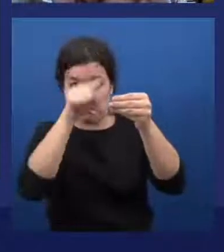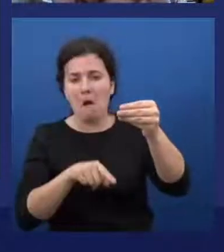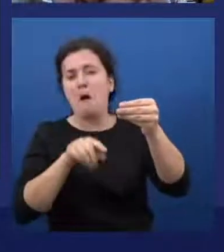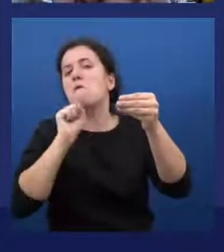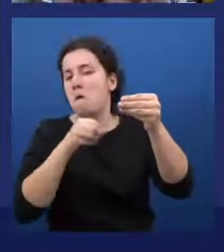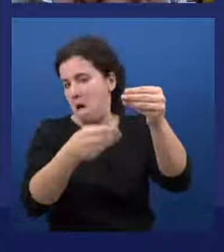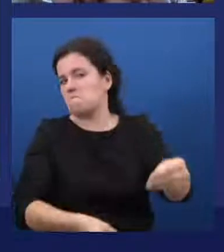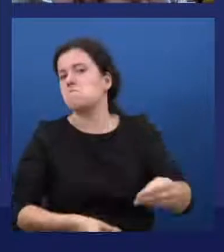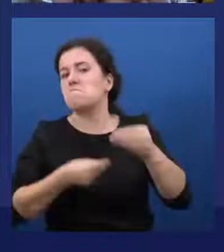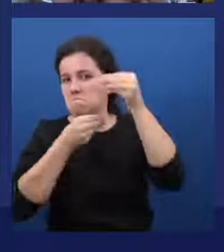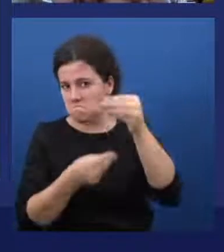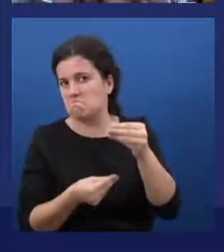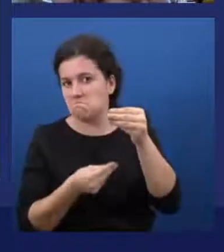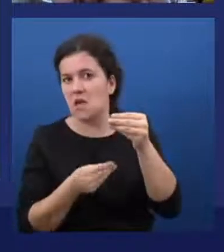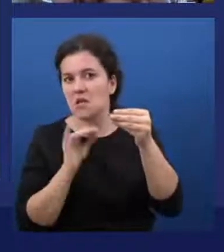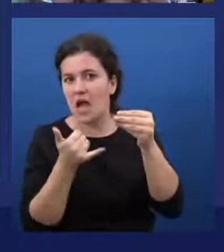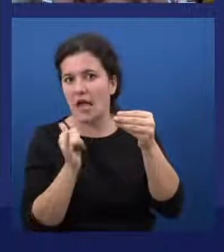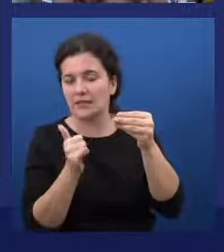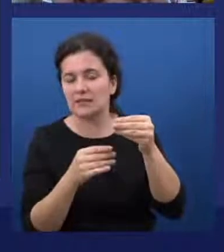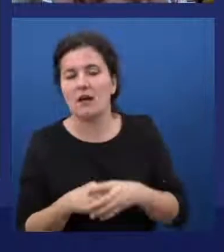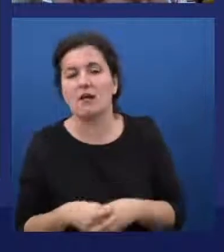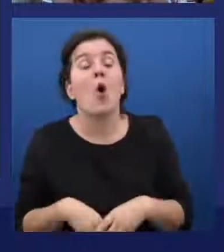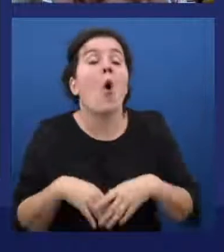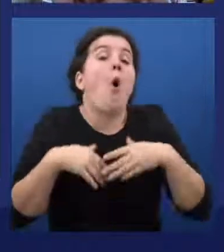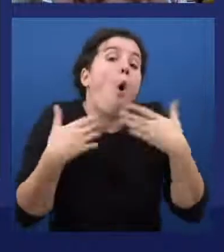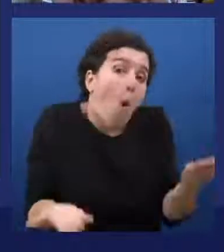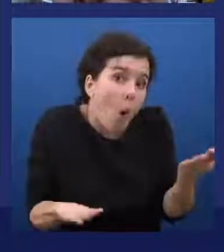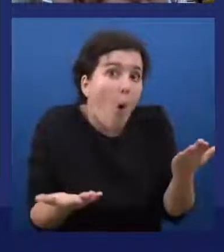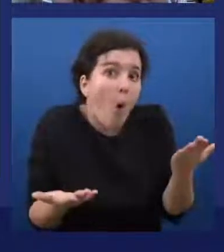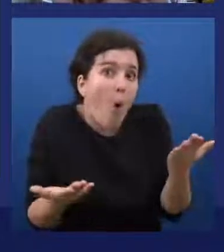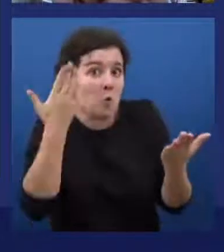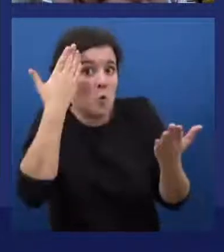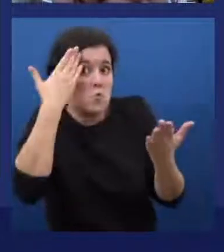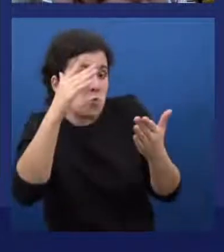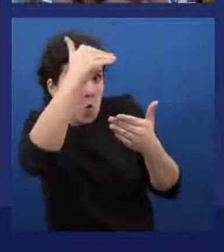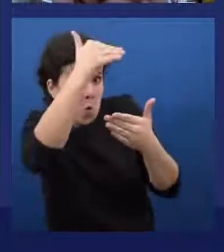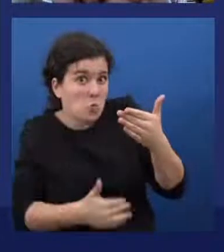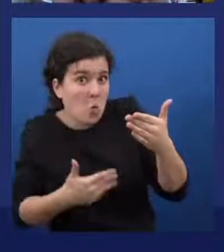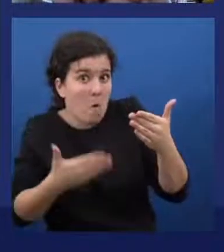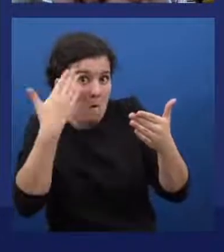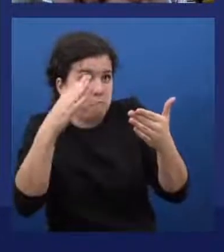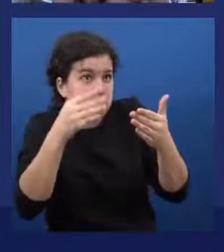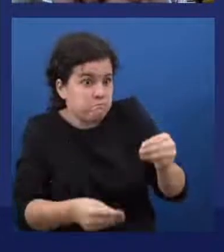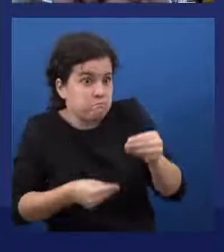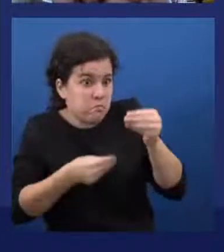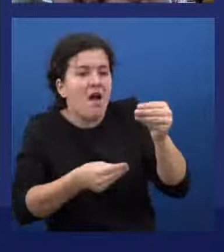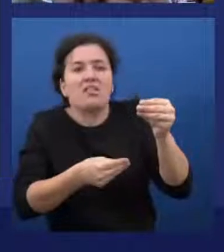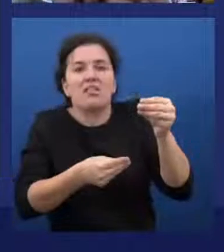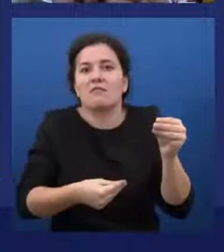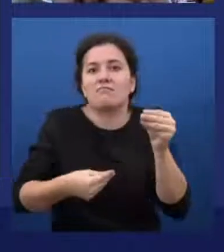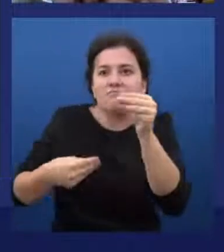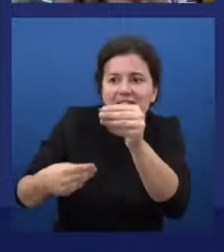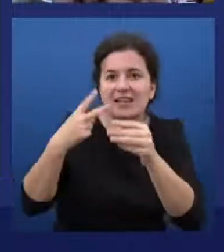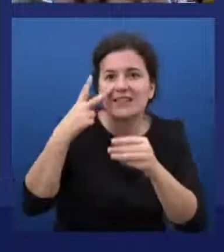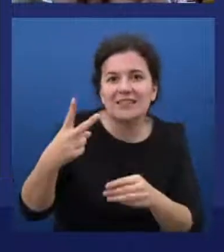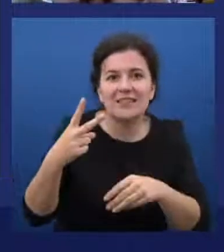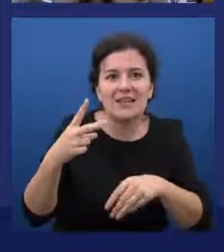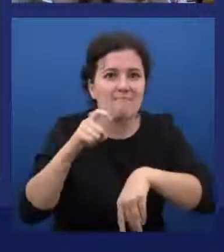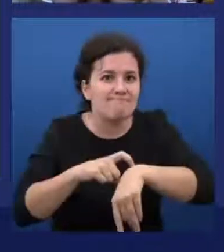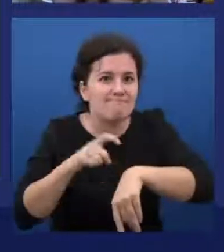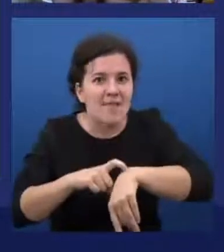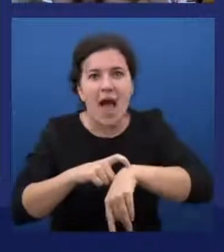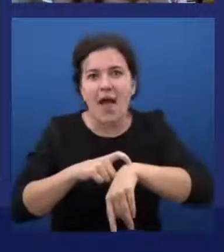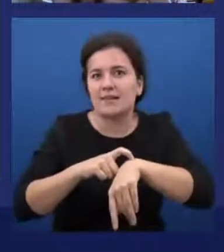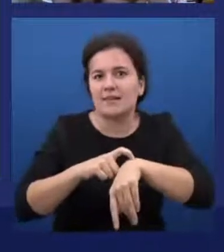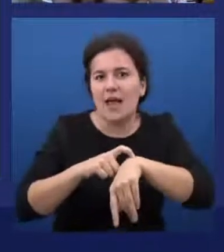those IDs. Or you can pass the date and time, and they can go back to